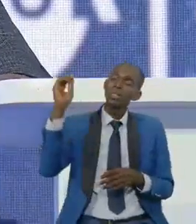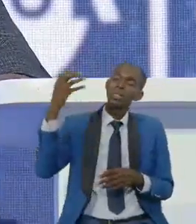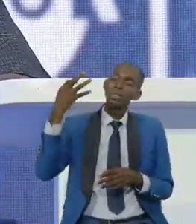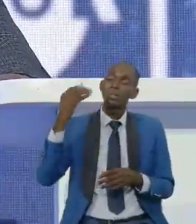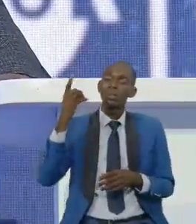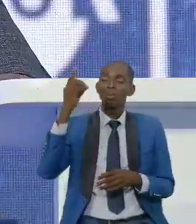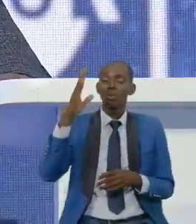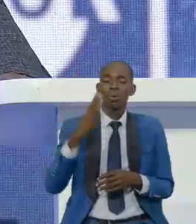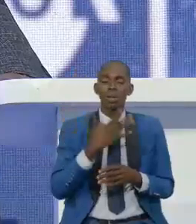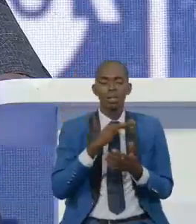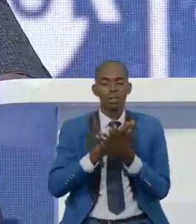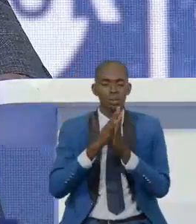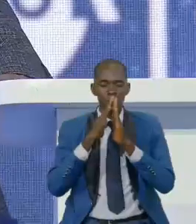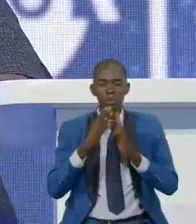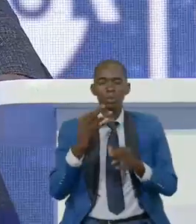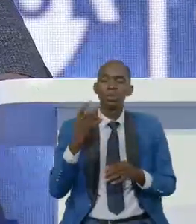hearts,